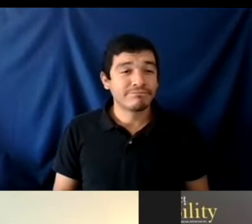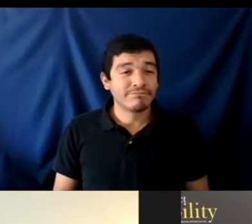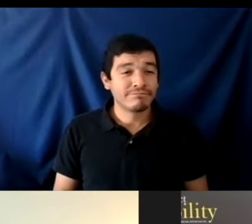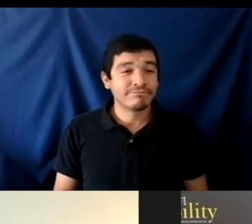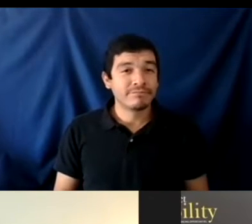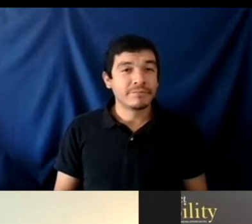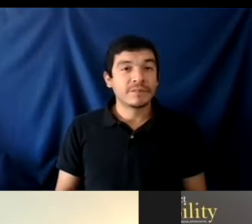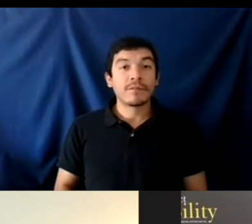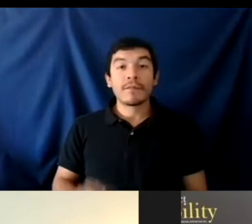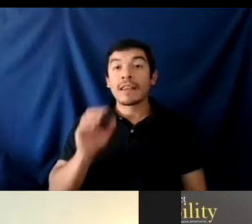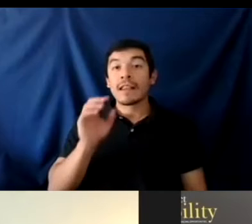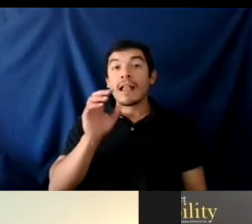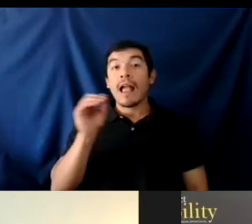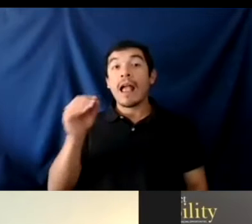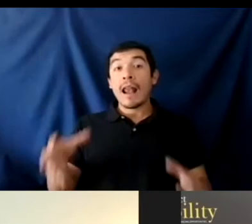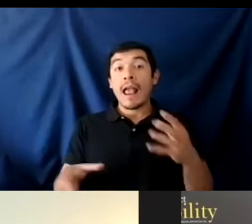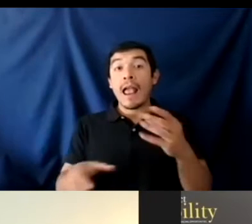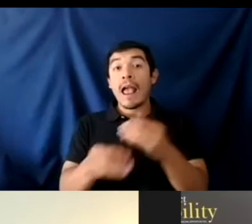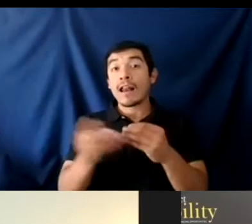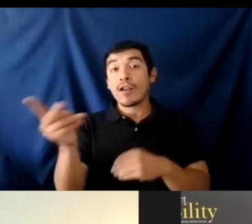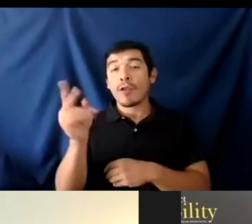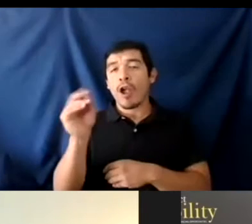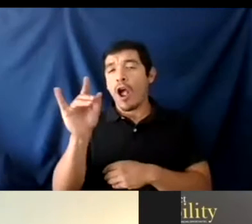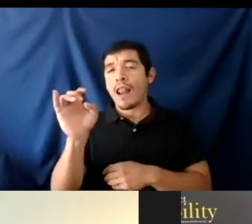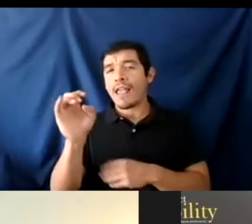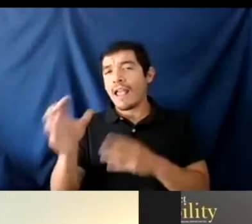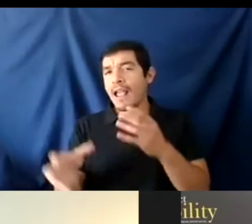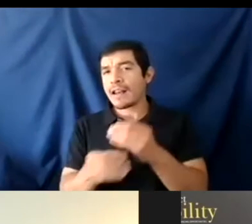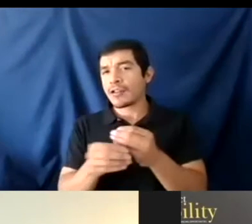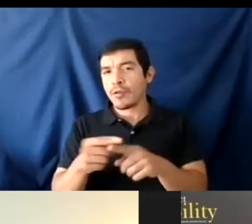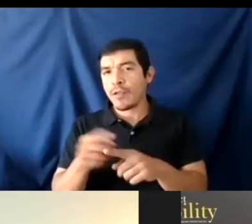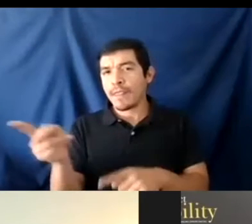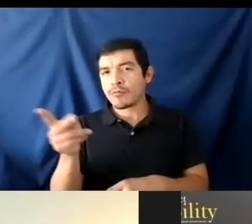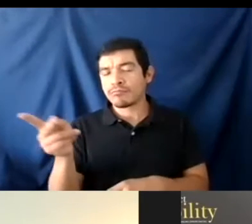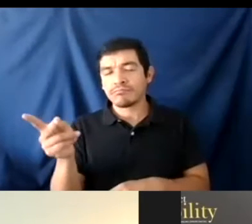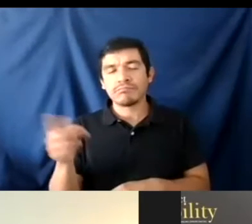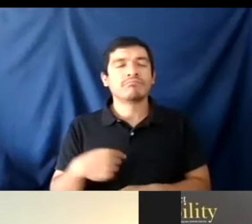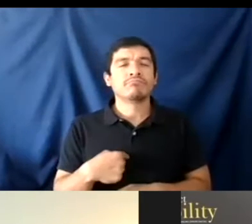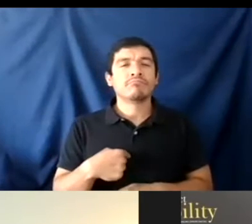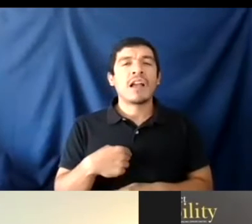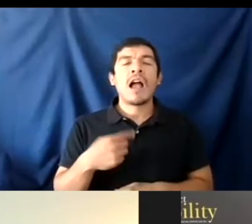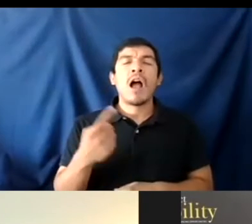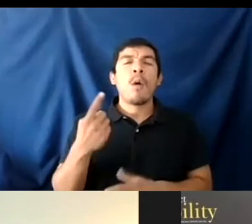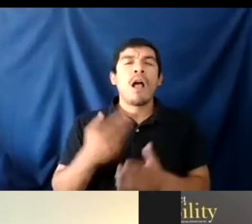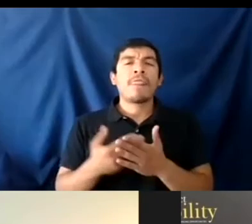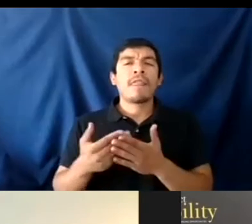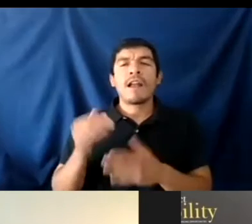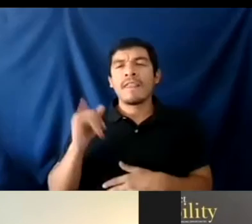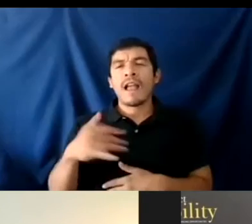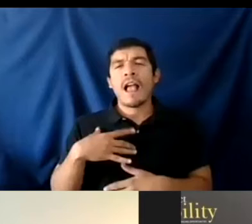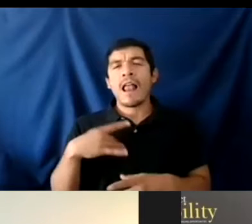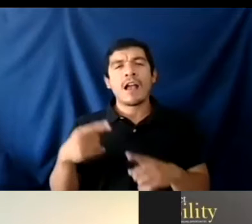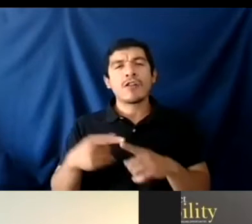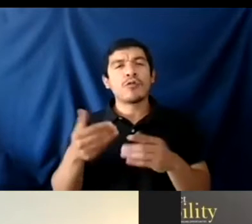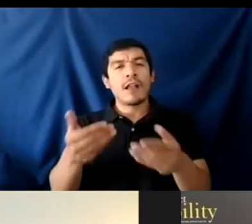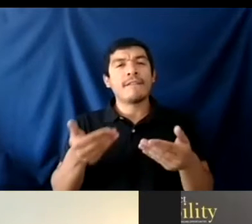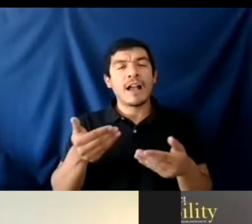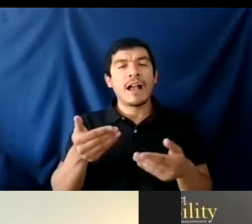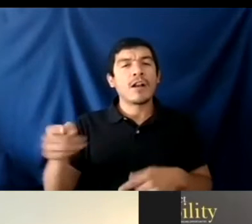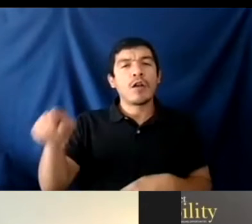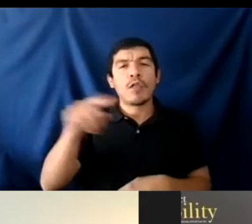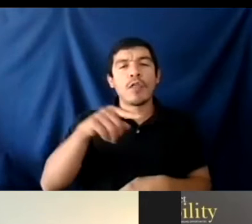And adding to that, the thing that I'd like to invite those who